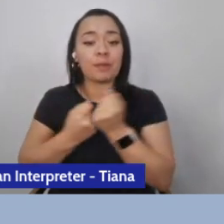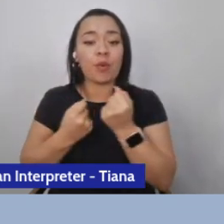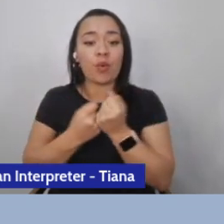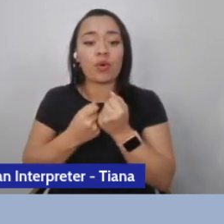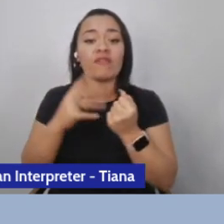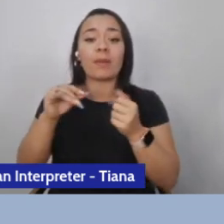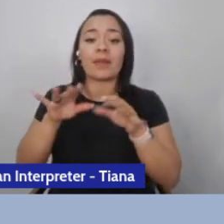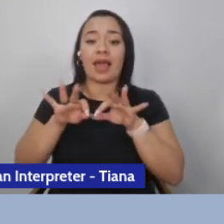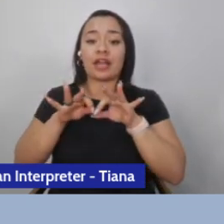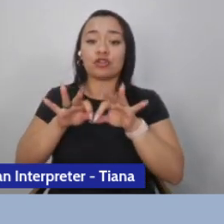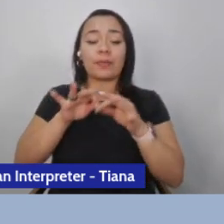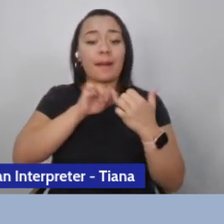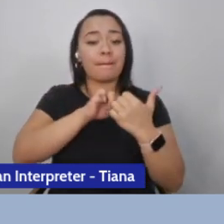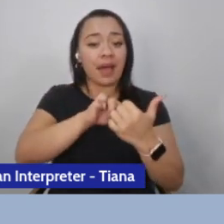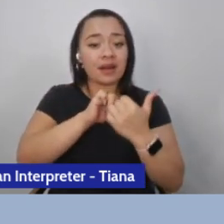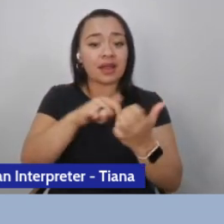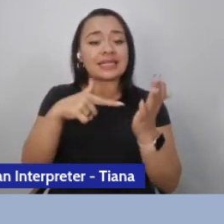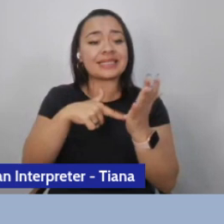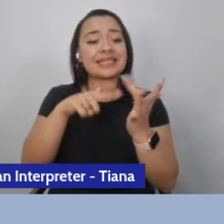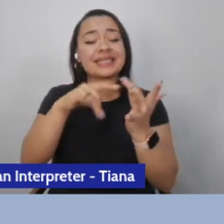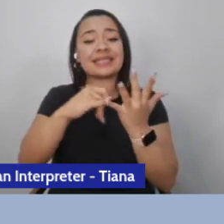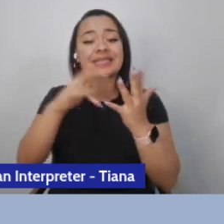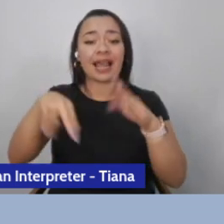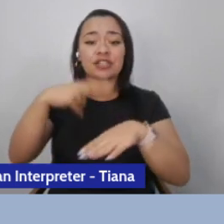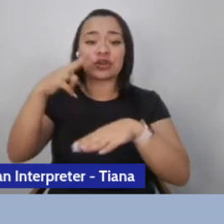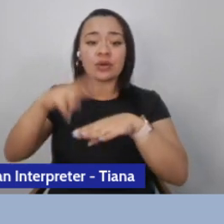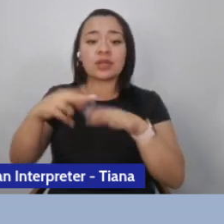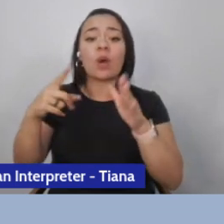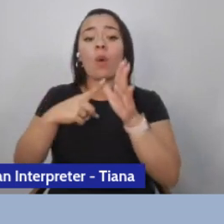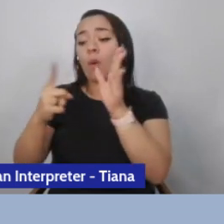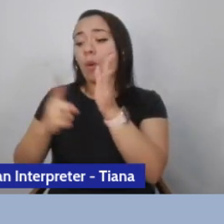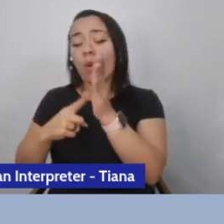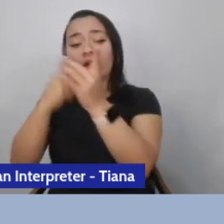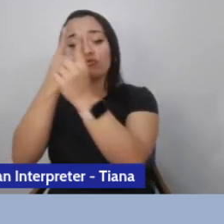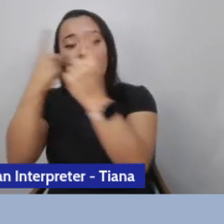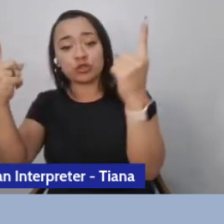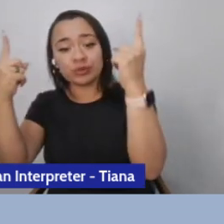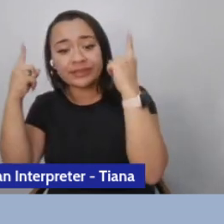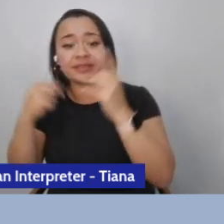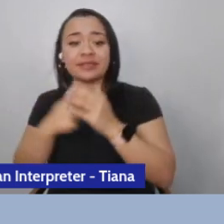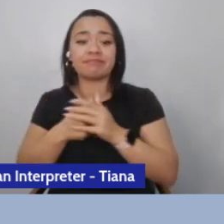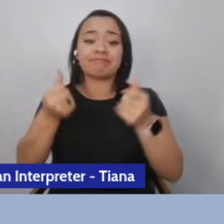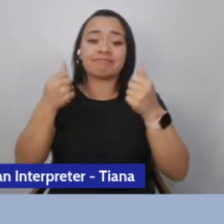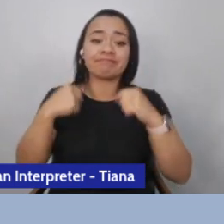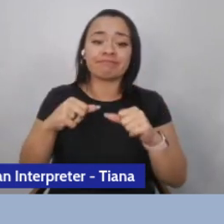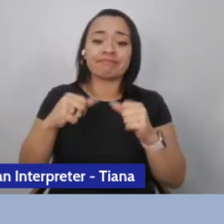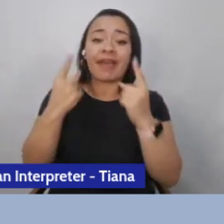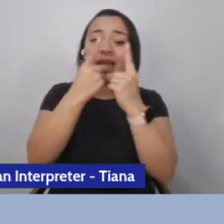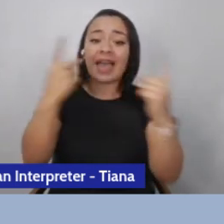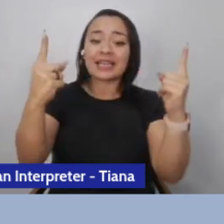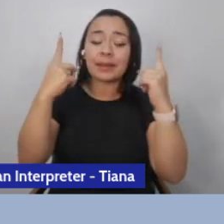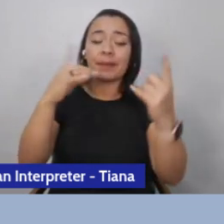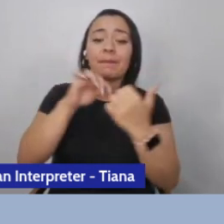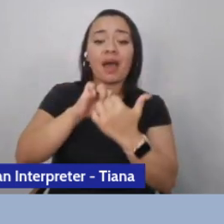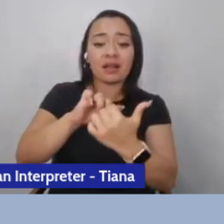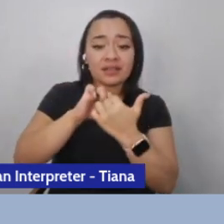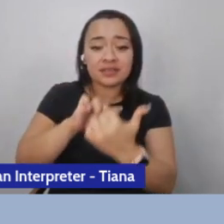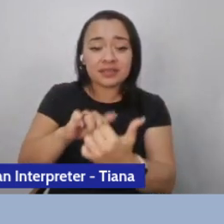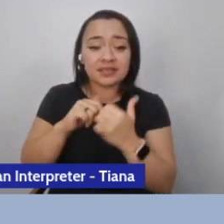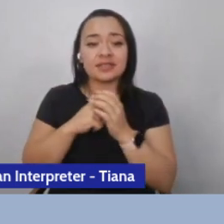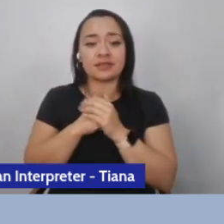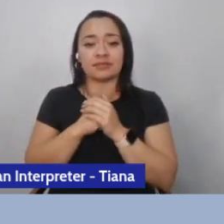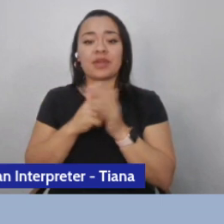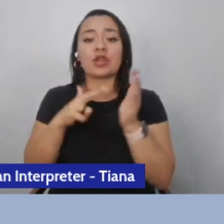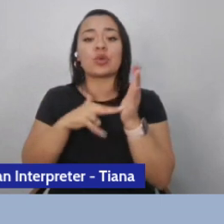interpreter partners, from TIS National, from all graduates, as well as from our academic partners, the New